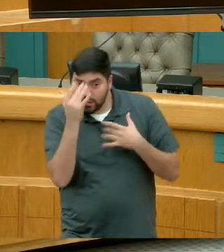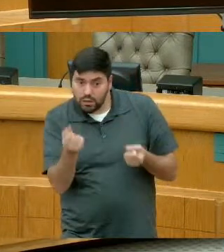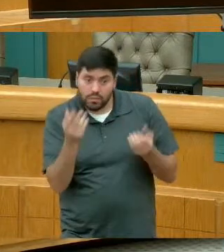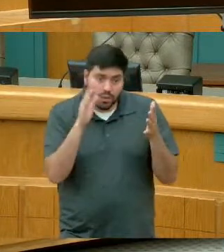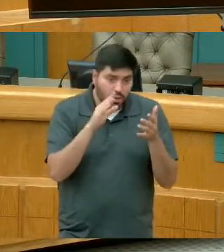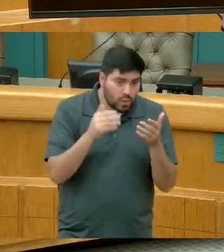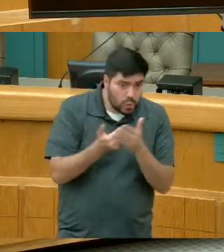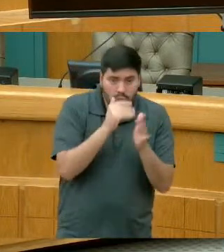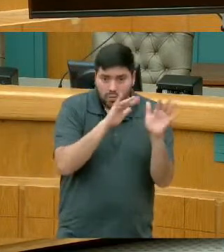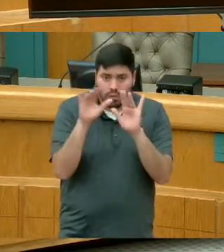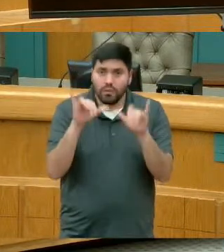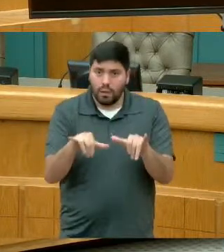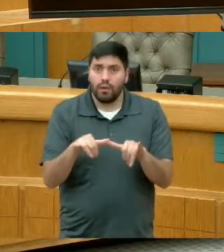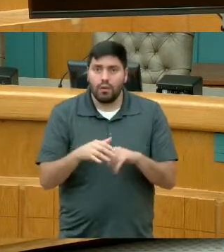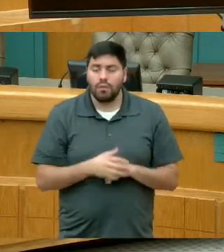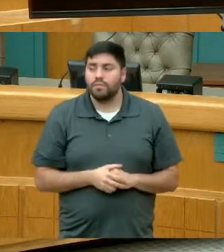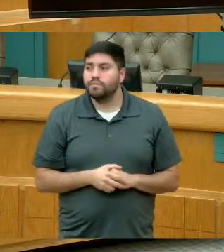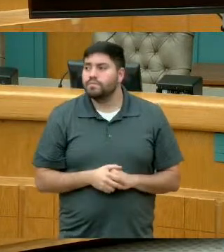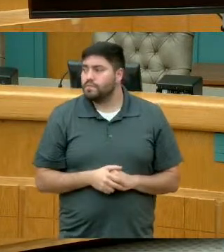City Manager Zanoni.